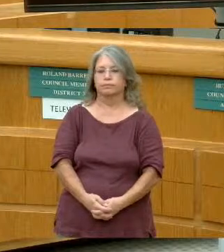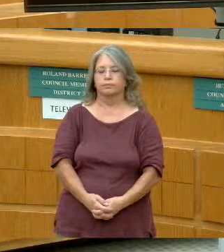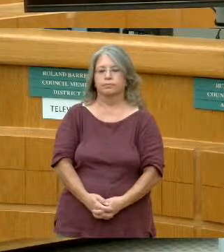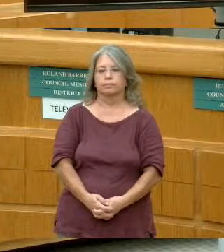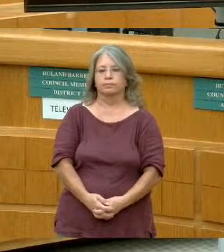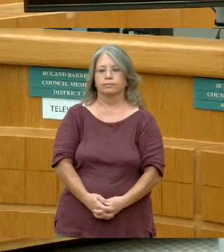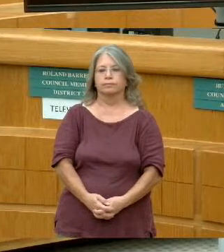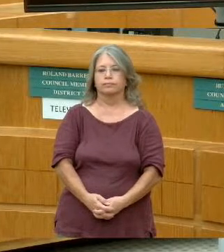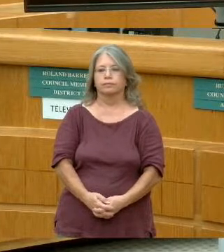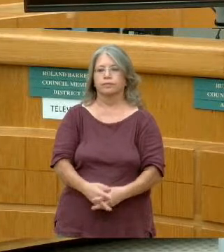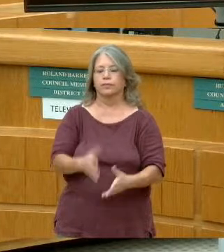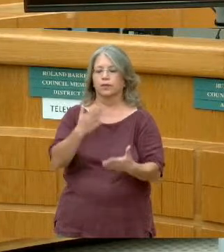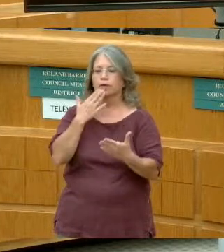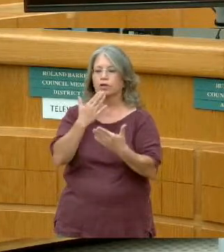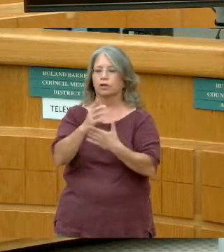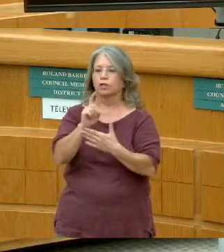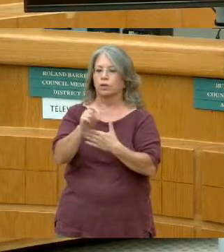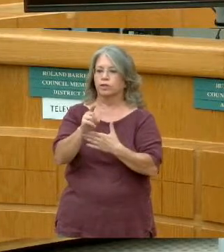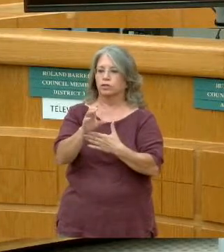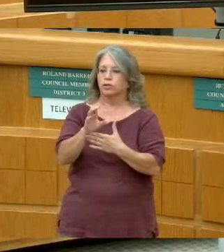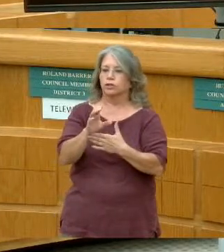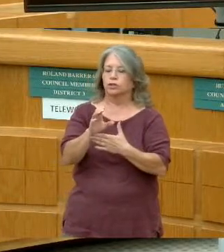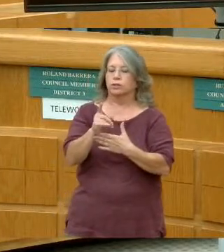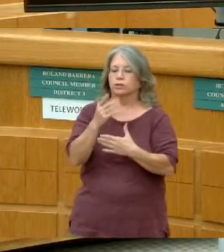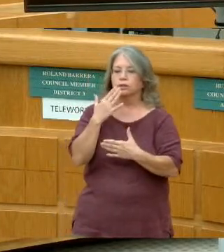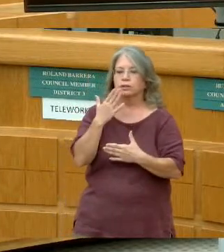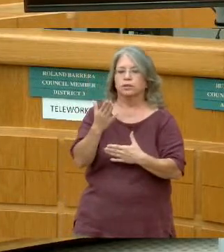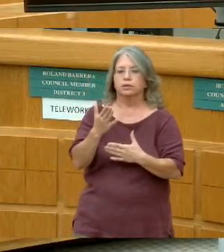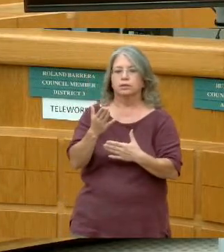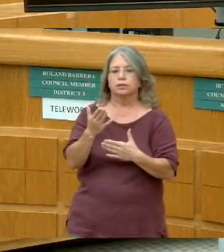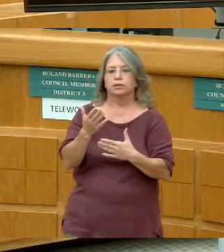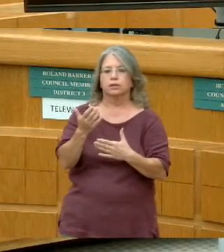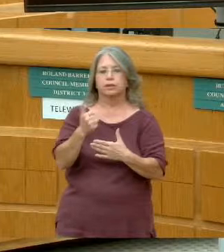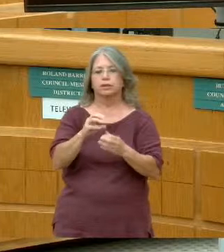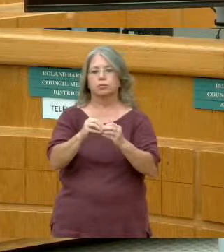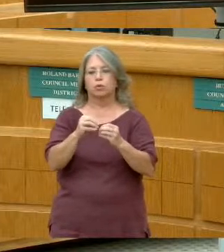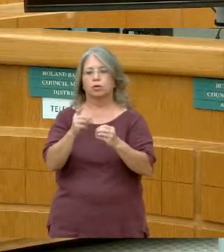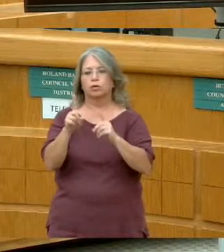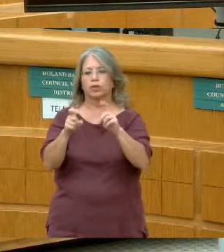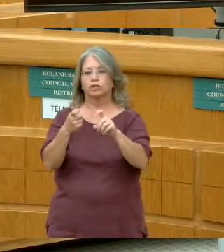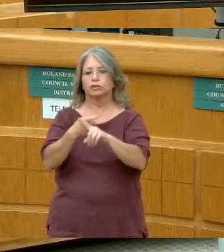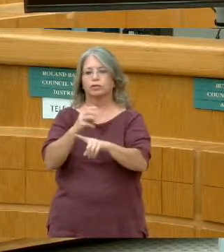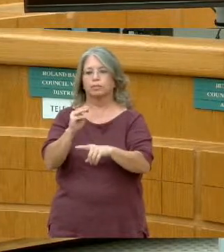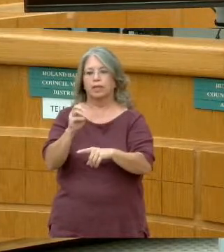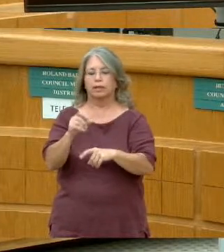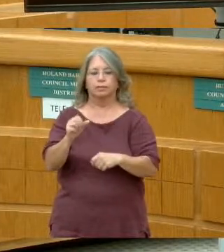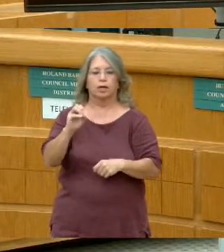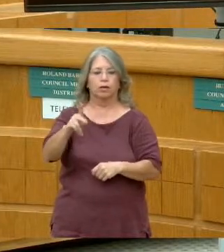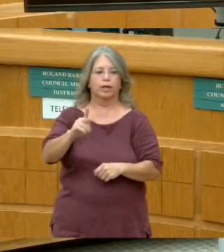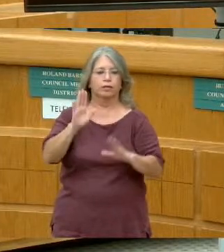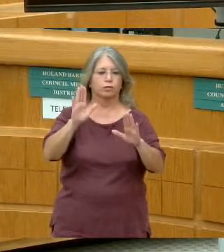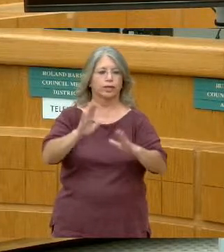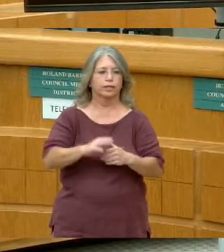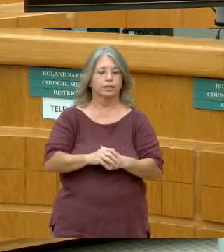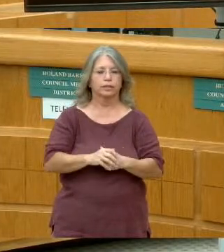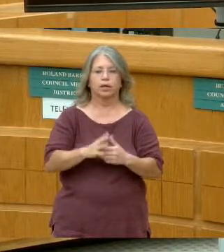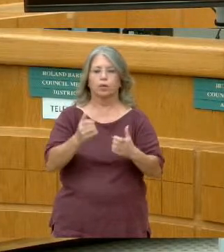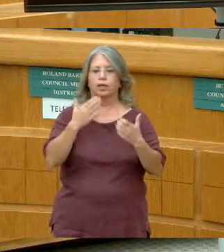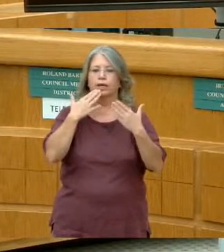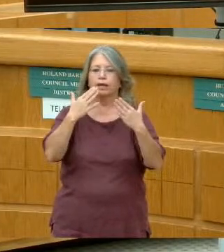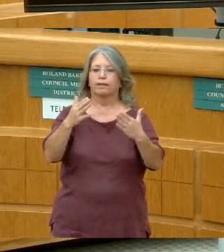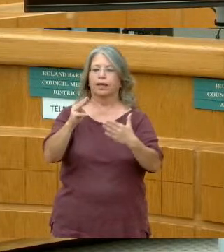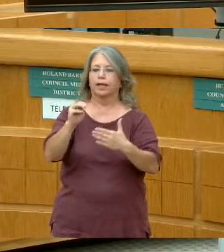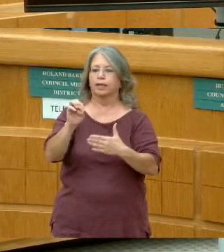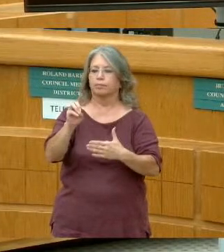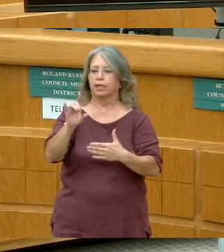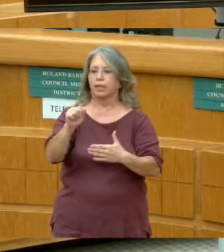Okay, those are good questions, Courtney. Any other questions from our media outlets today? Okay, great. Well, we want to thank the media outlets